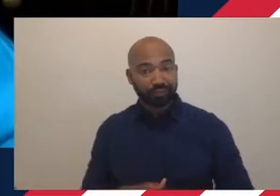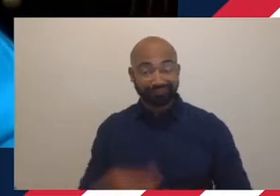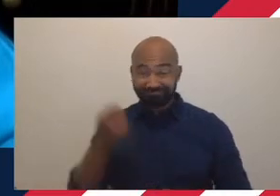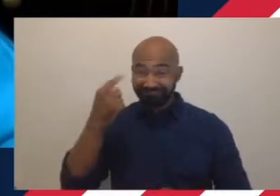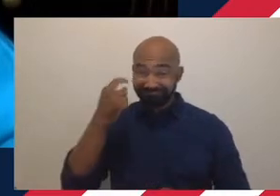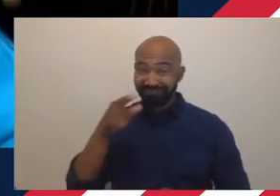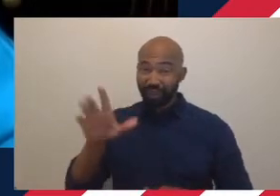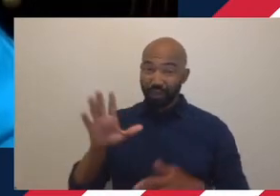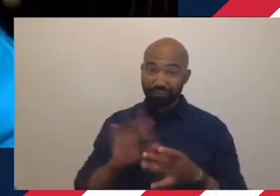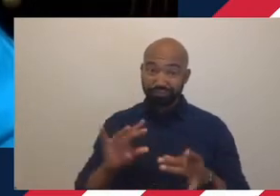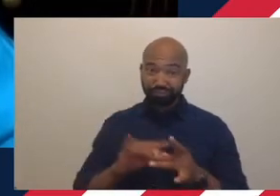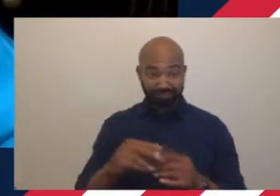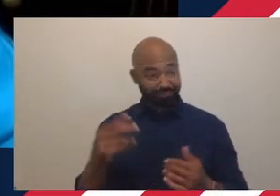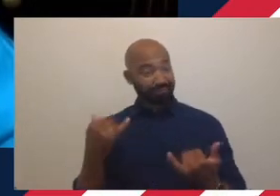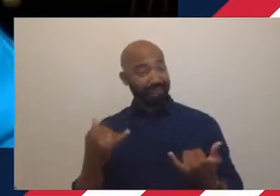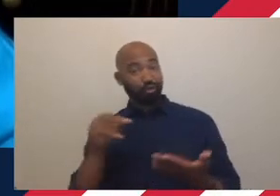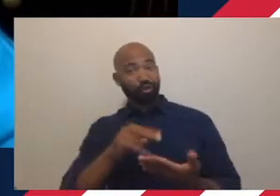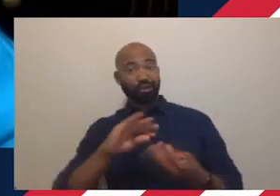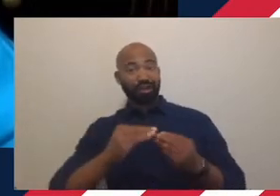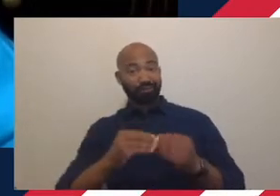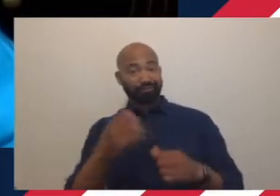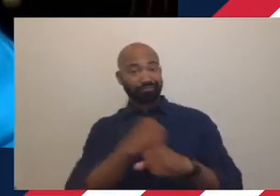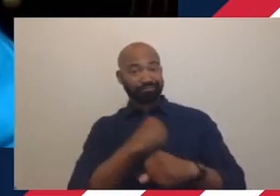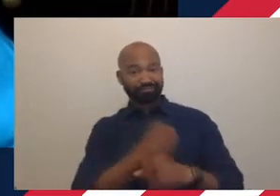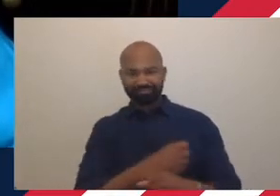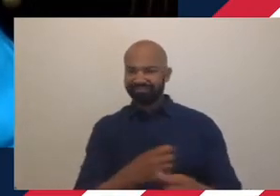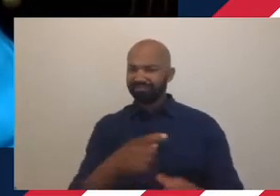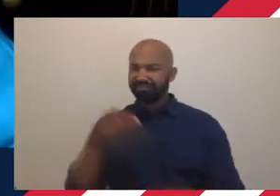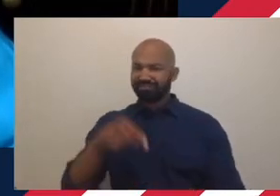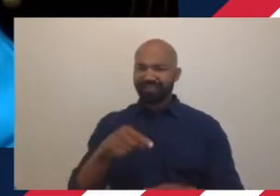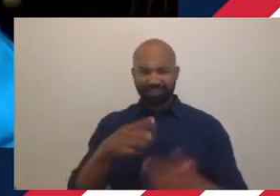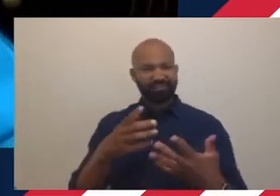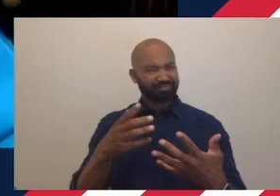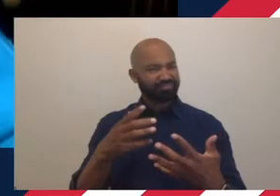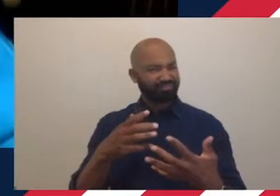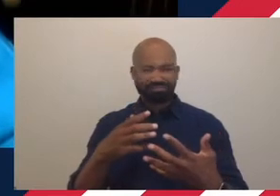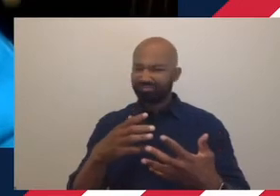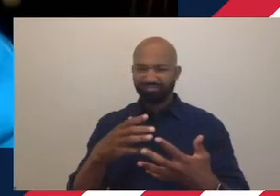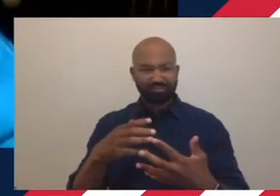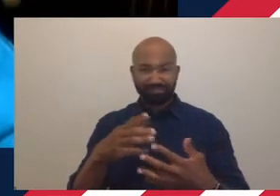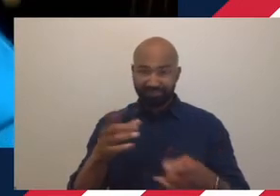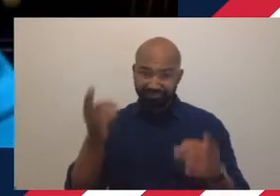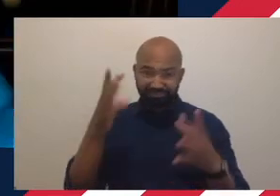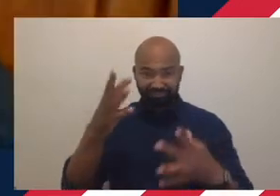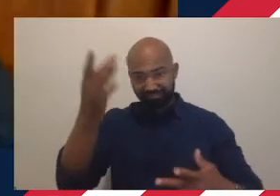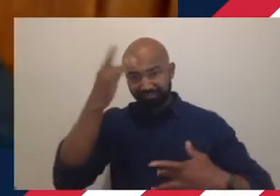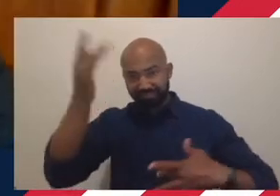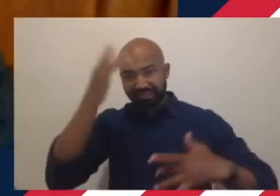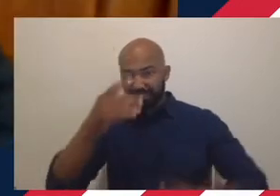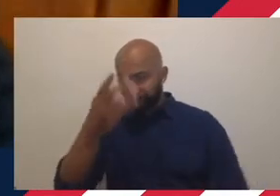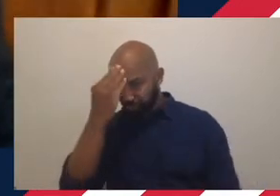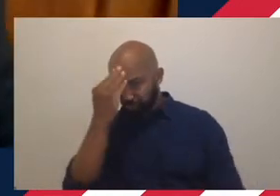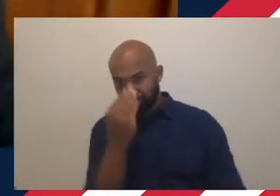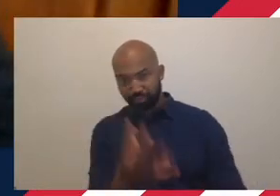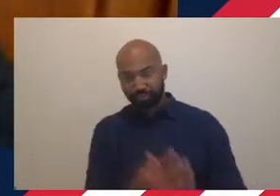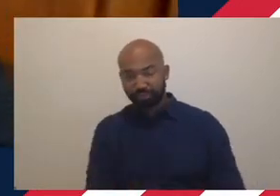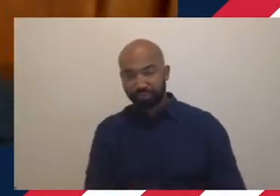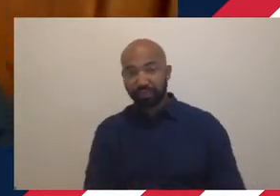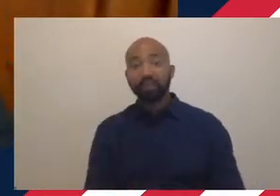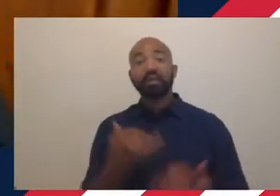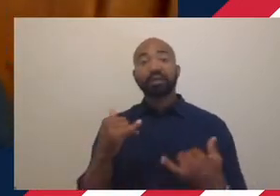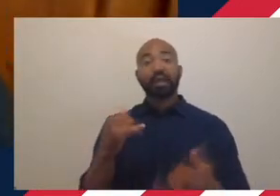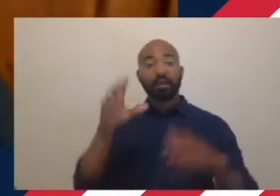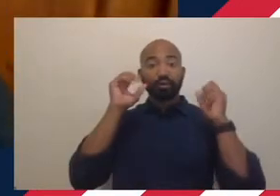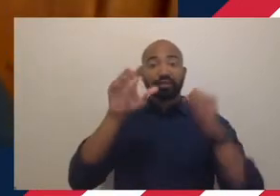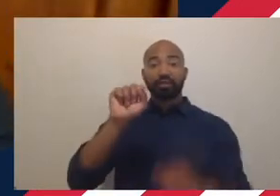virus is. So with that, President Trumka, to you for our first question. Thank you, Mayor